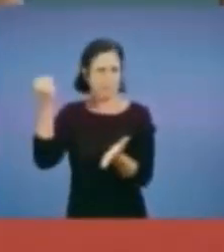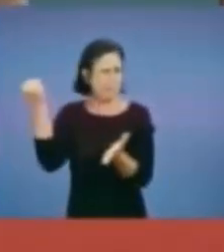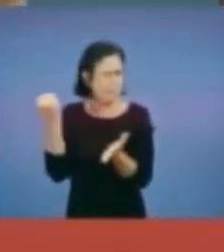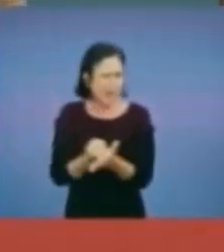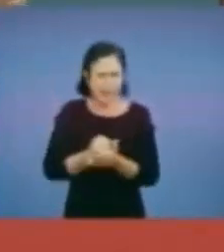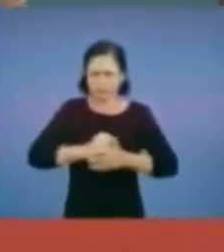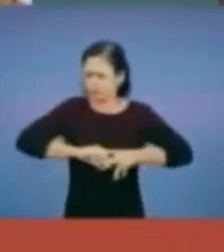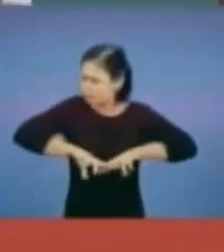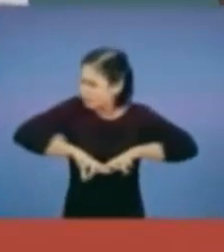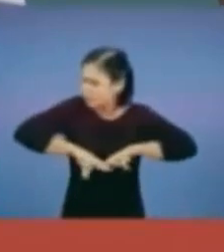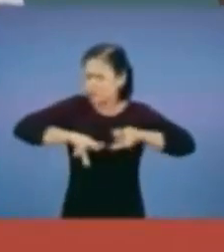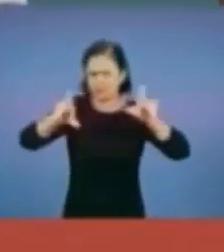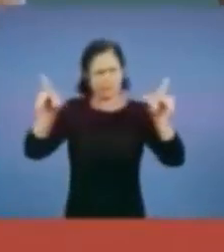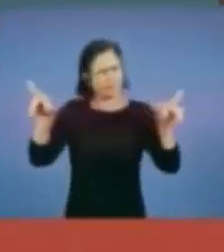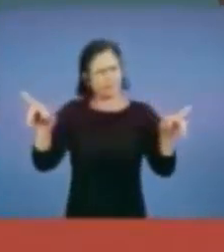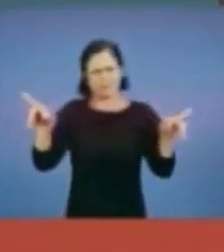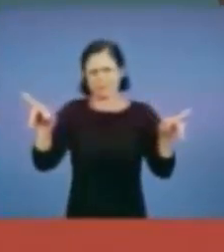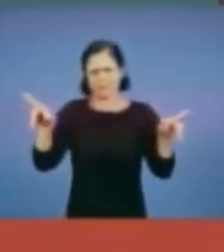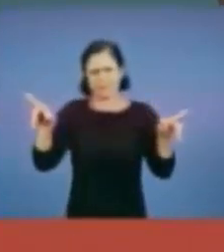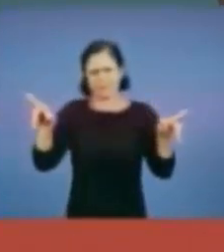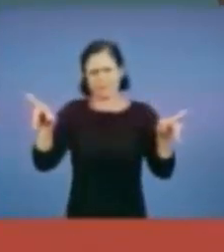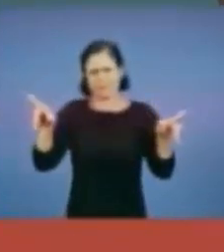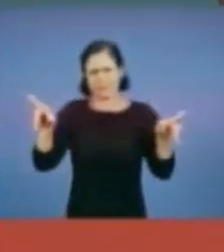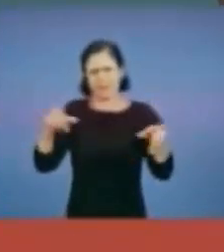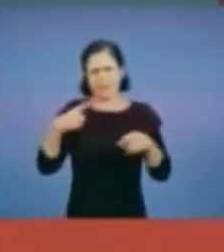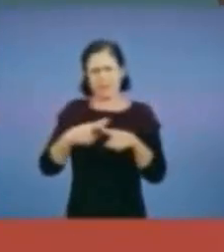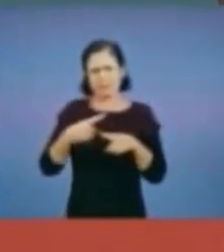a very important point